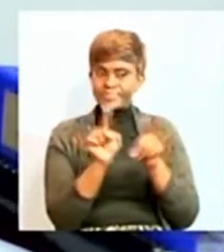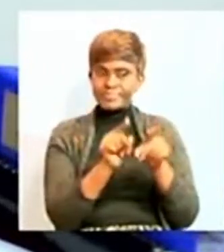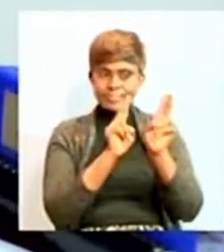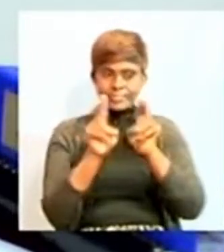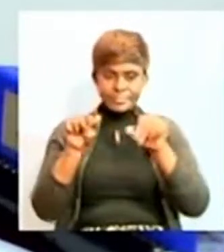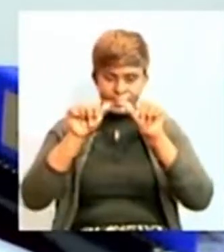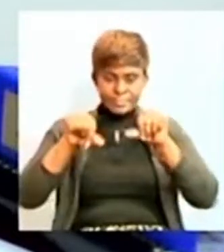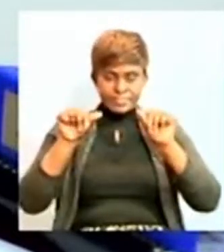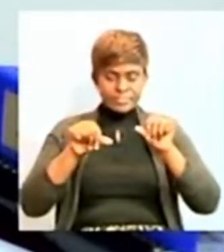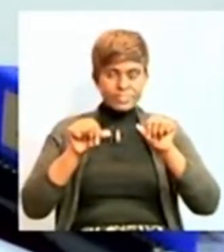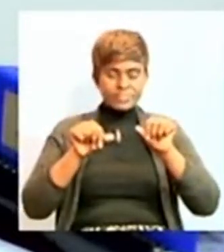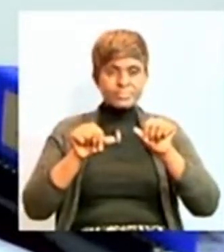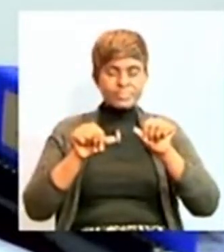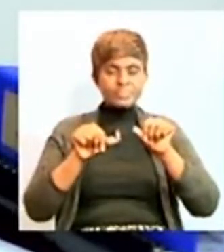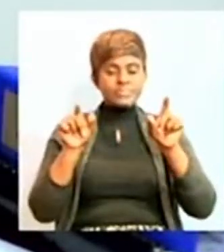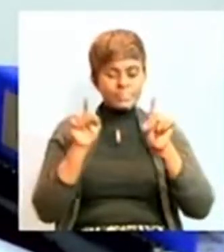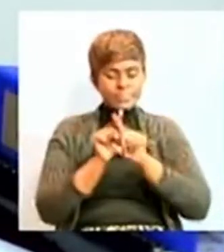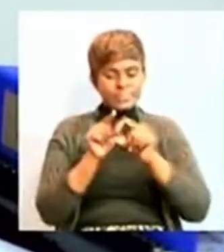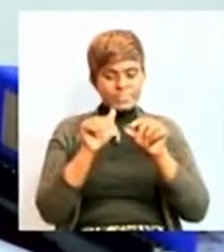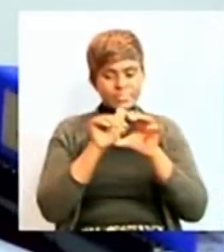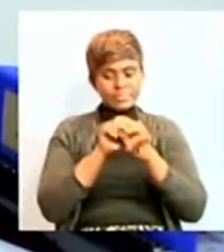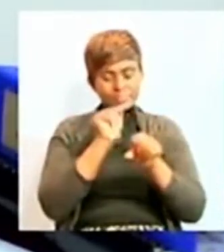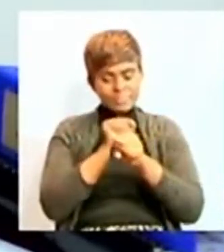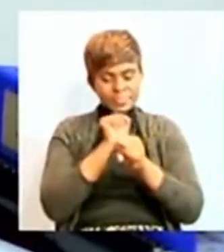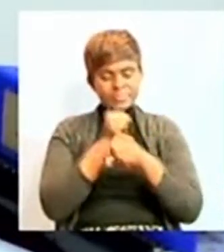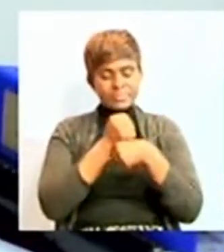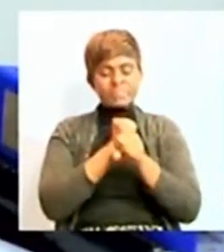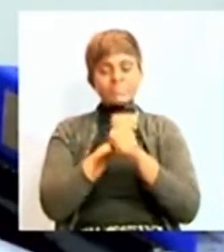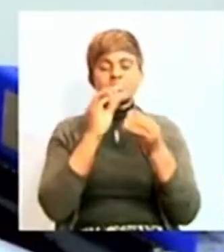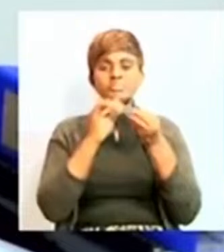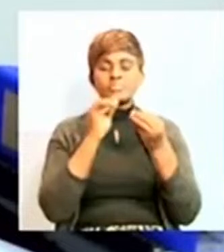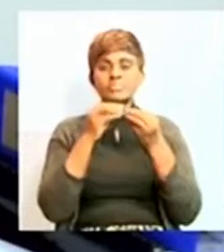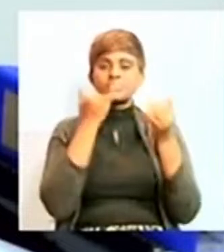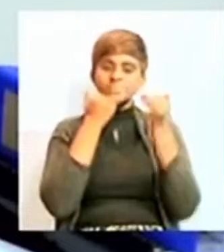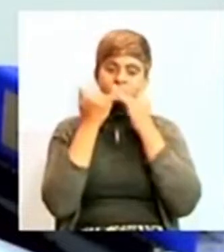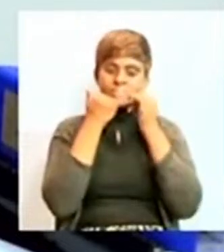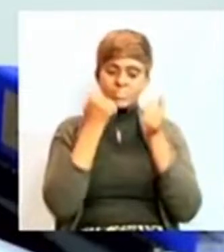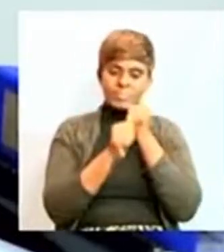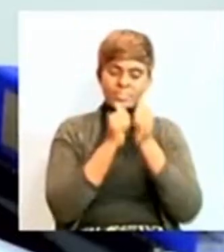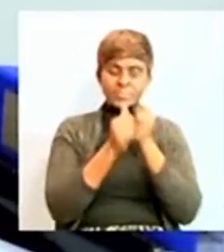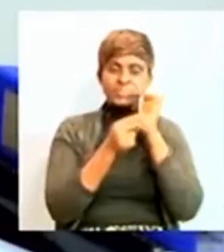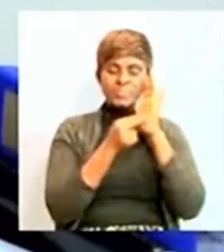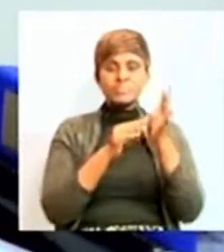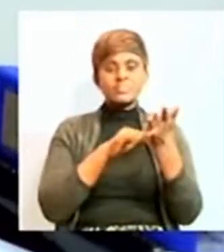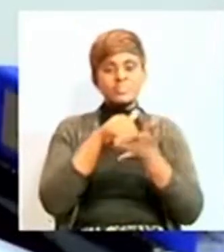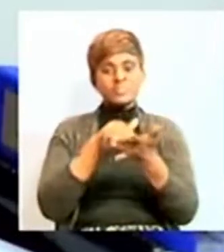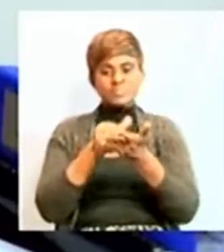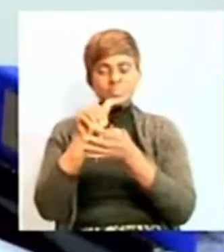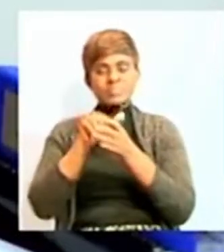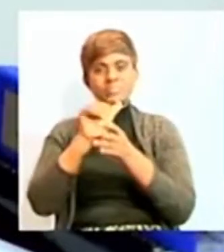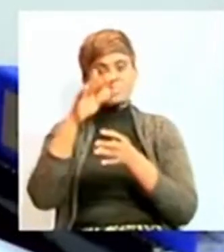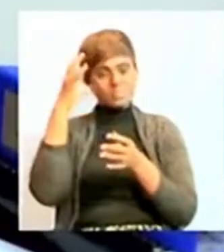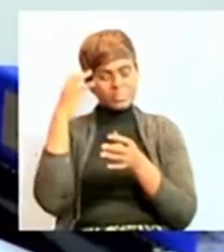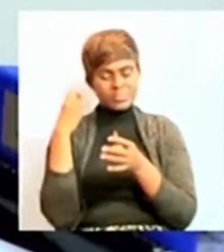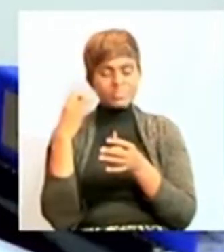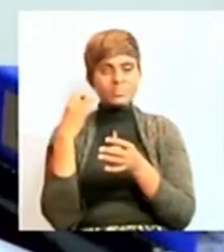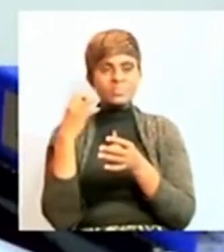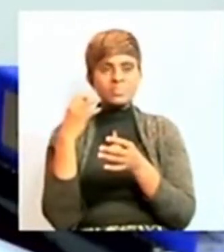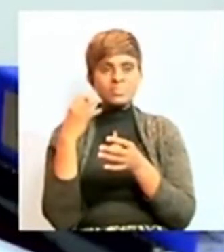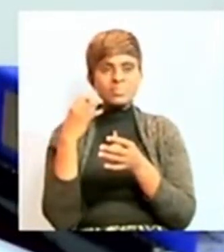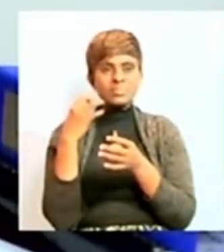audit queries. And in doing so, you're making a lot of mistakes which are exposing a lot of weaknesses in your office.